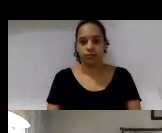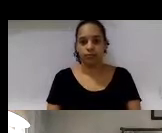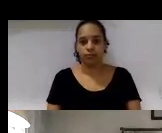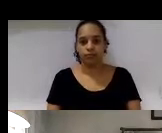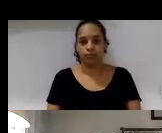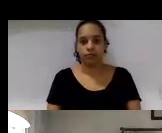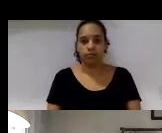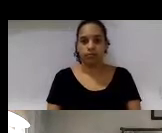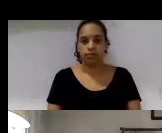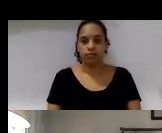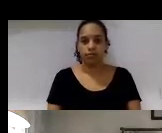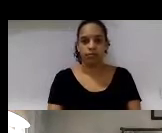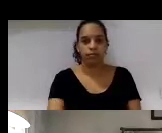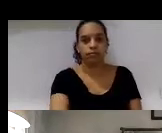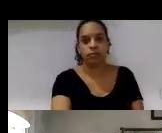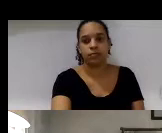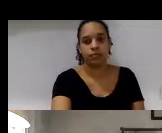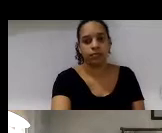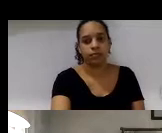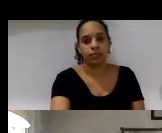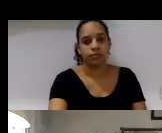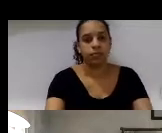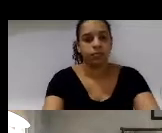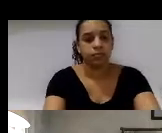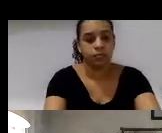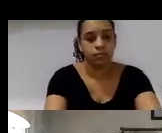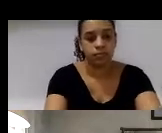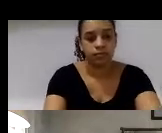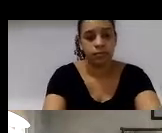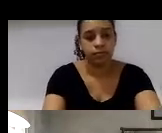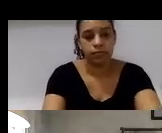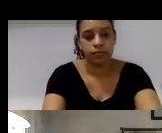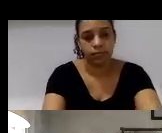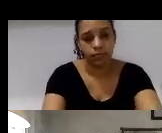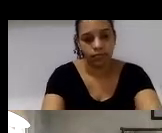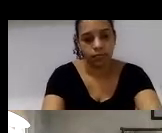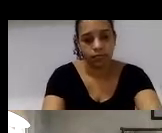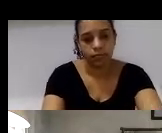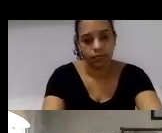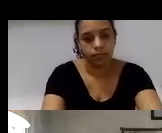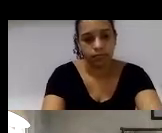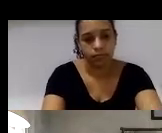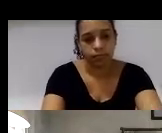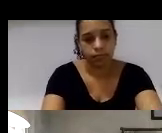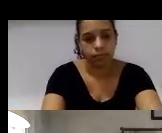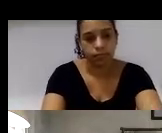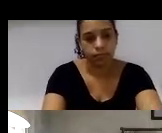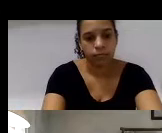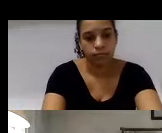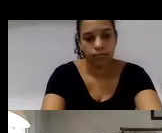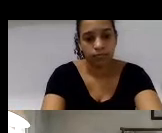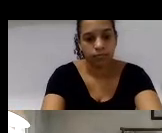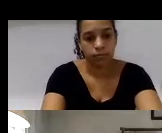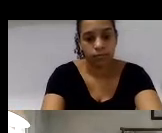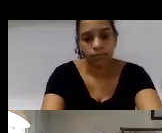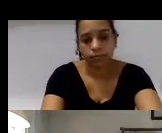shura, terrorized into submission to a powerless bourgeoisie by militias raised from the poor and disciplined